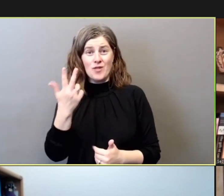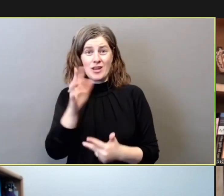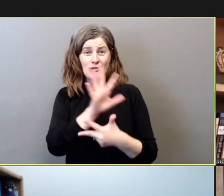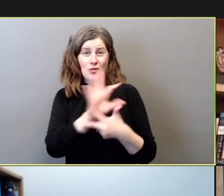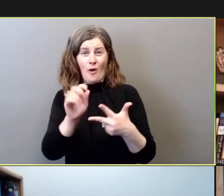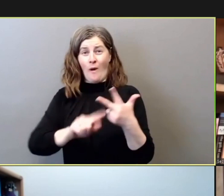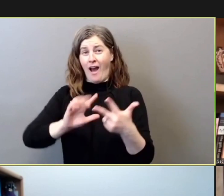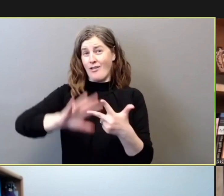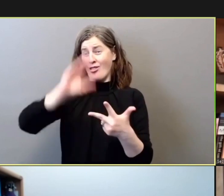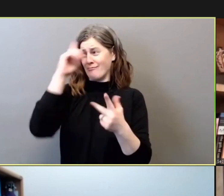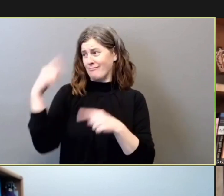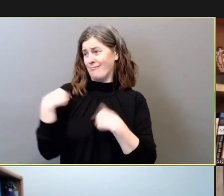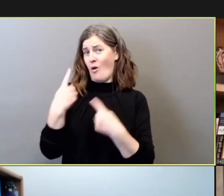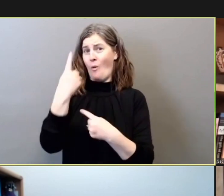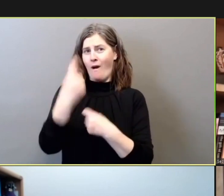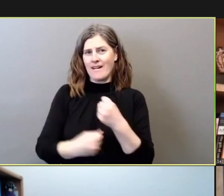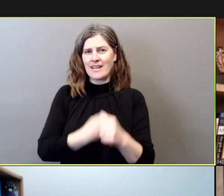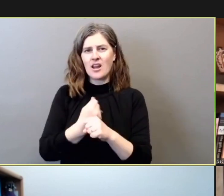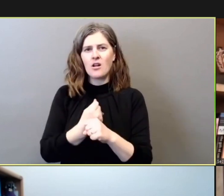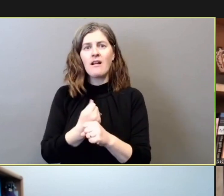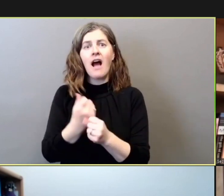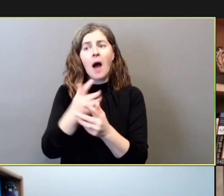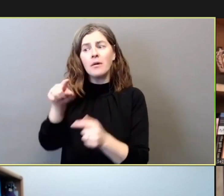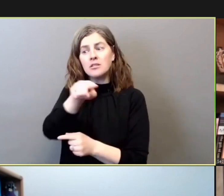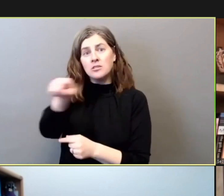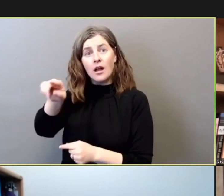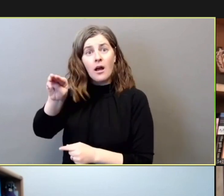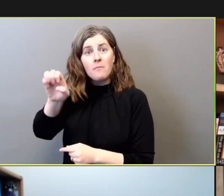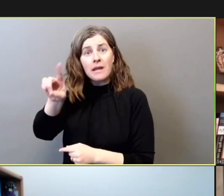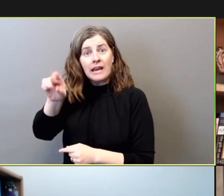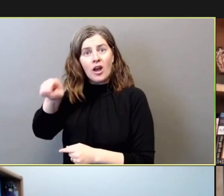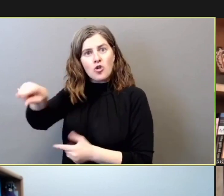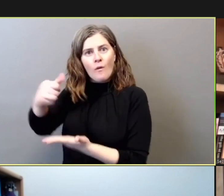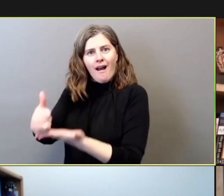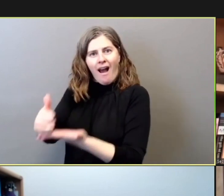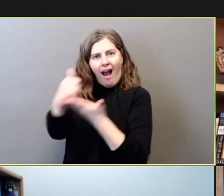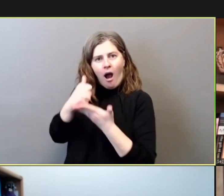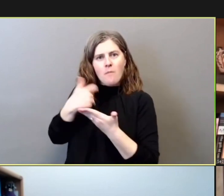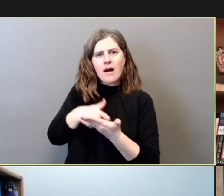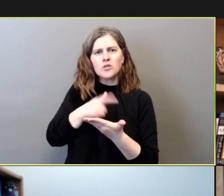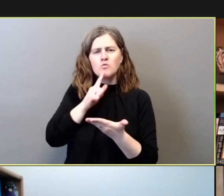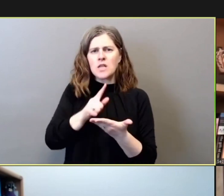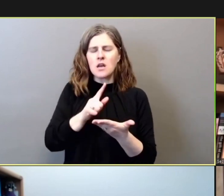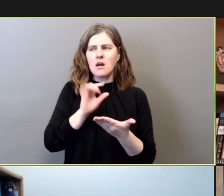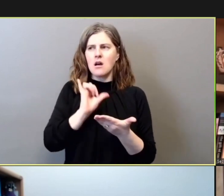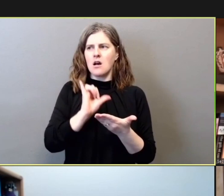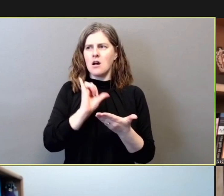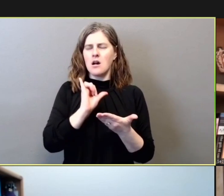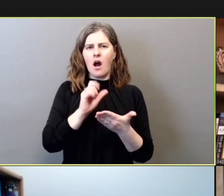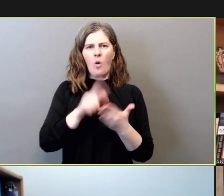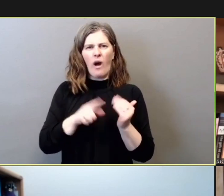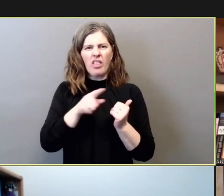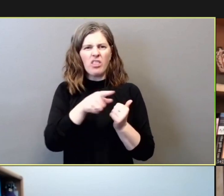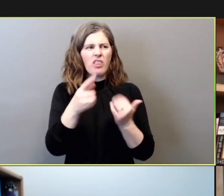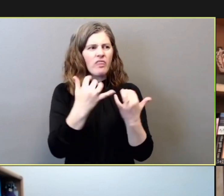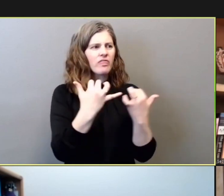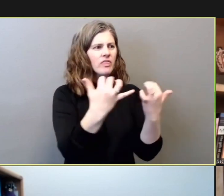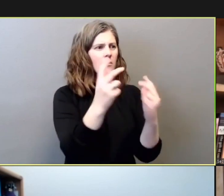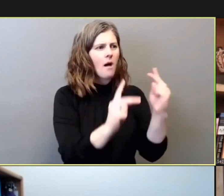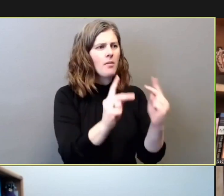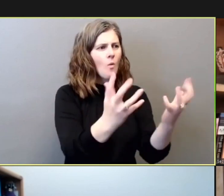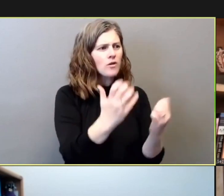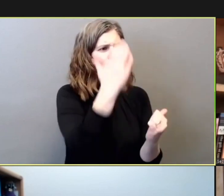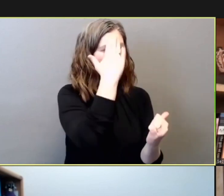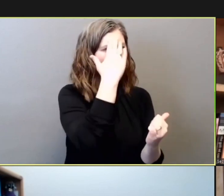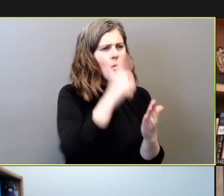learned in the past year, is how much the media can really help us stay in touch with what the public want to know and what's important